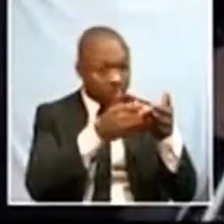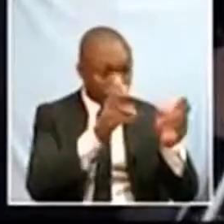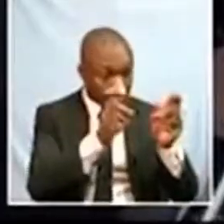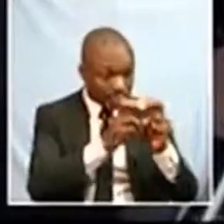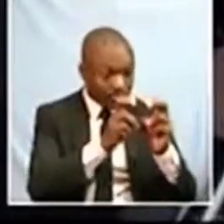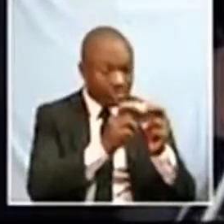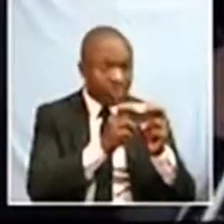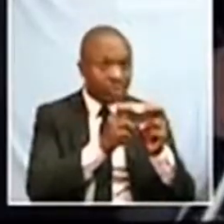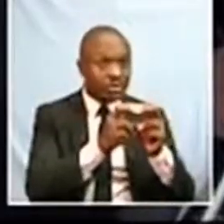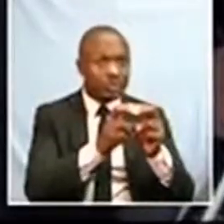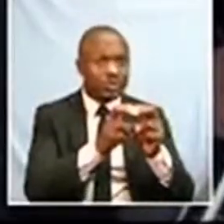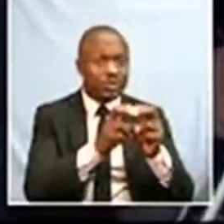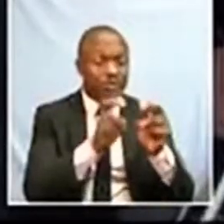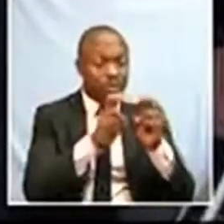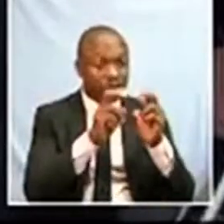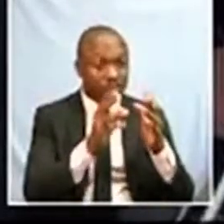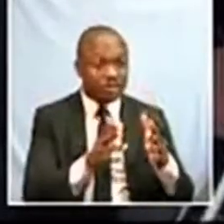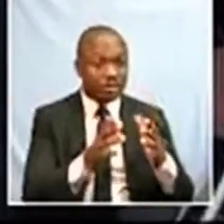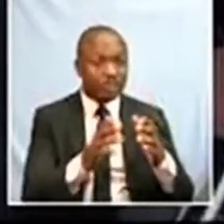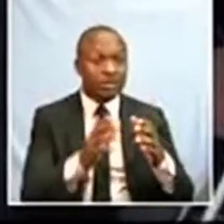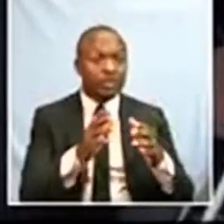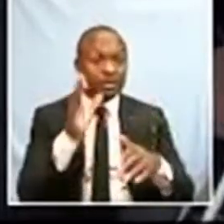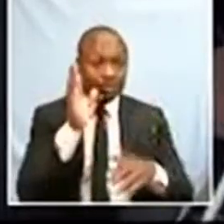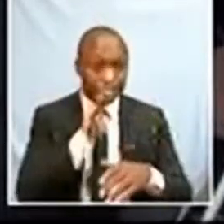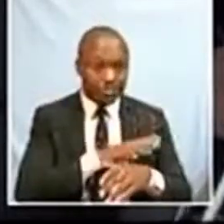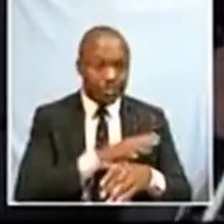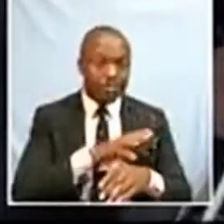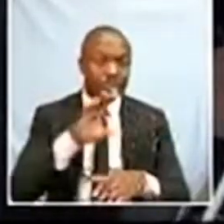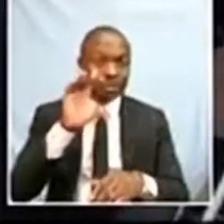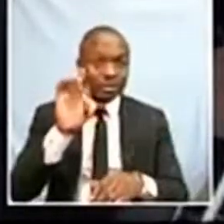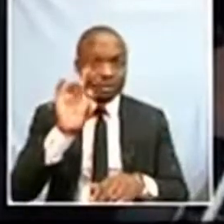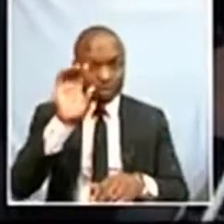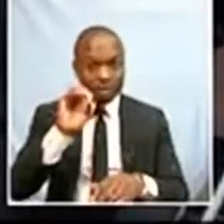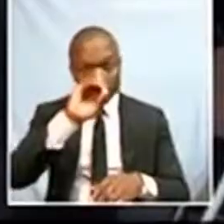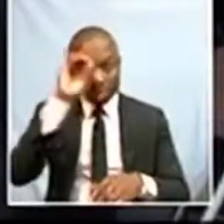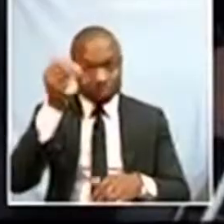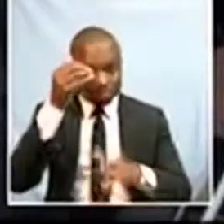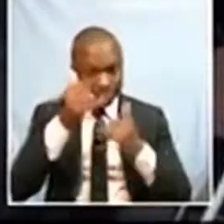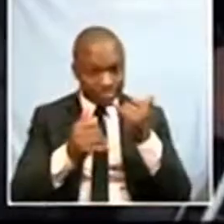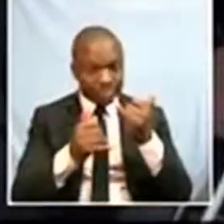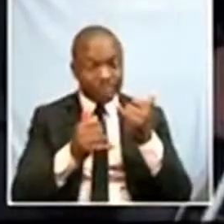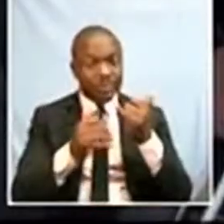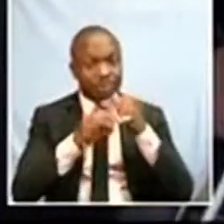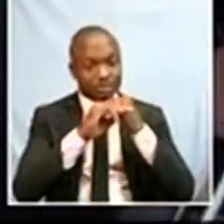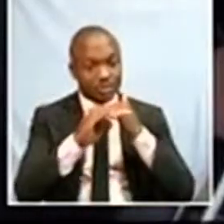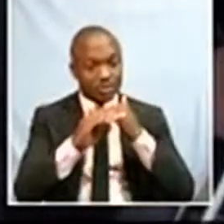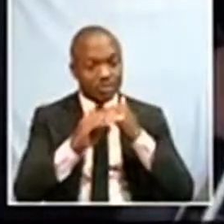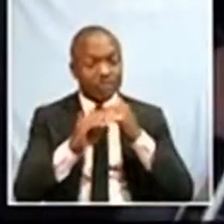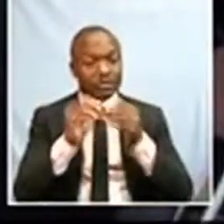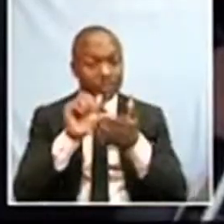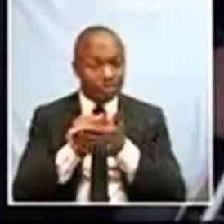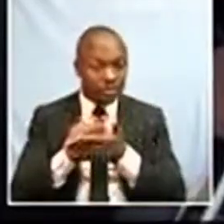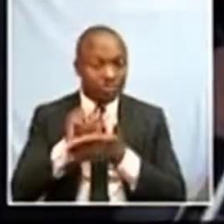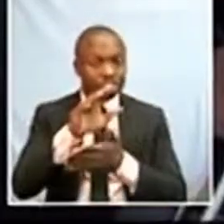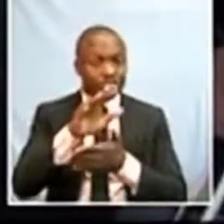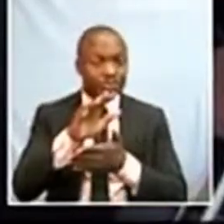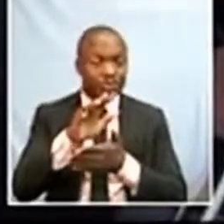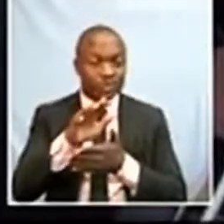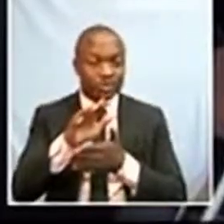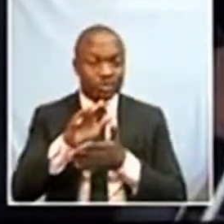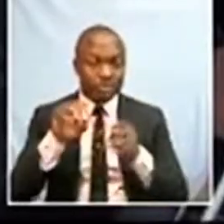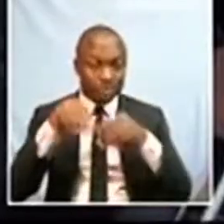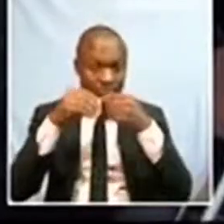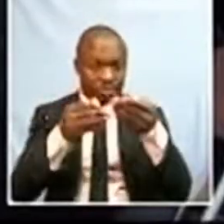with the contractor who had done almost 80% completion level, then you advertise and you award.